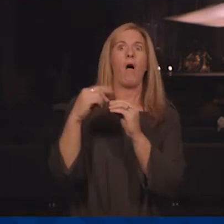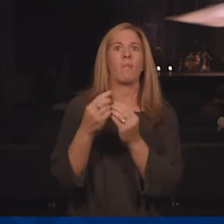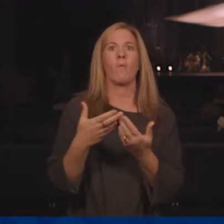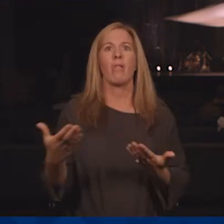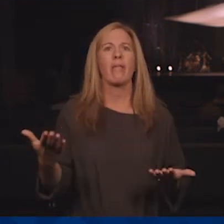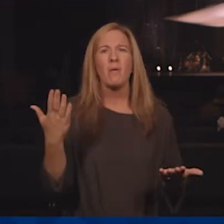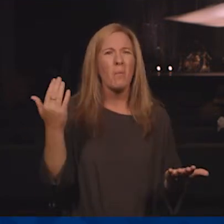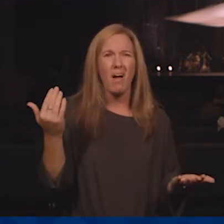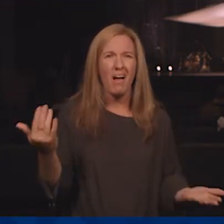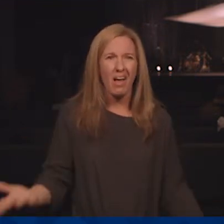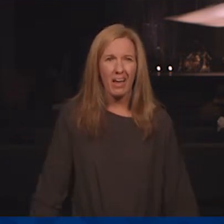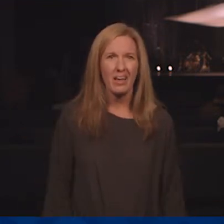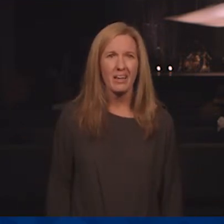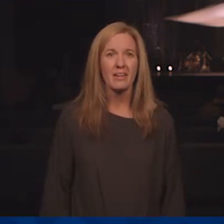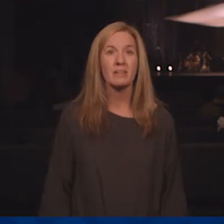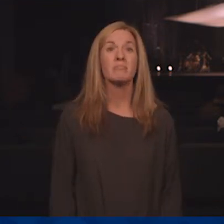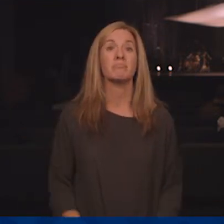why.